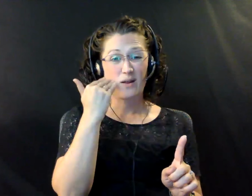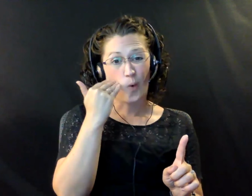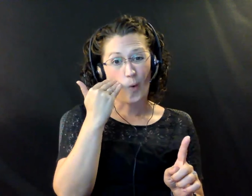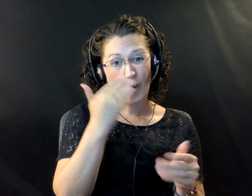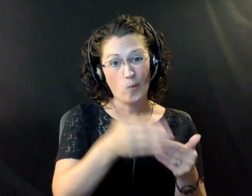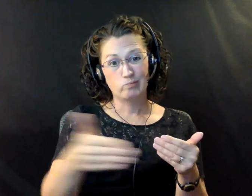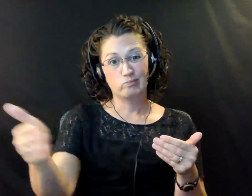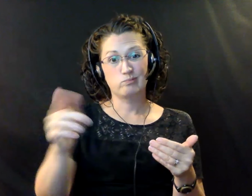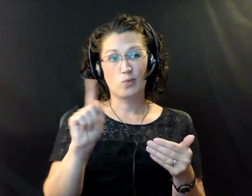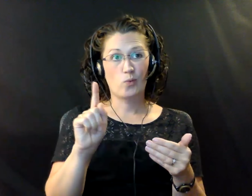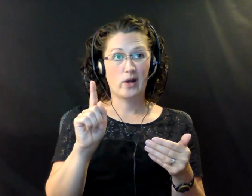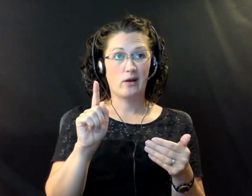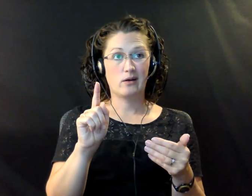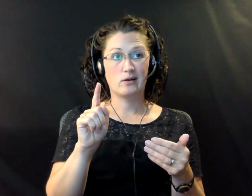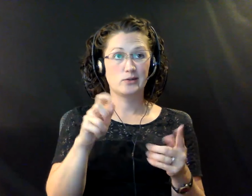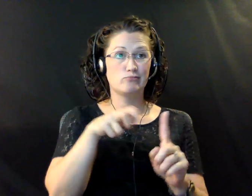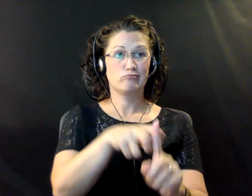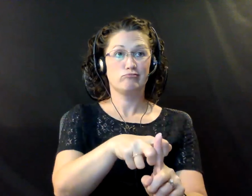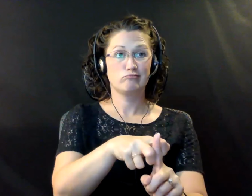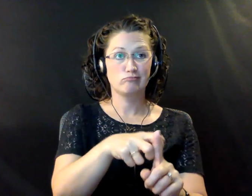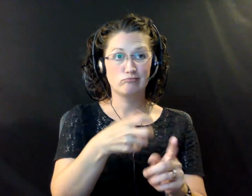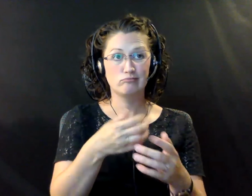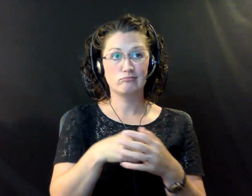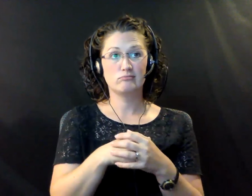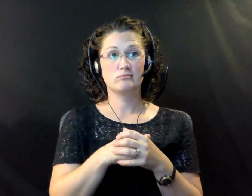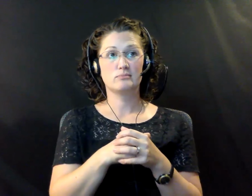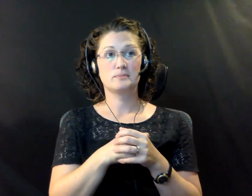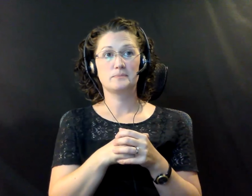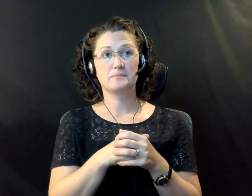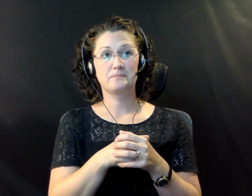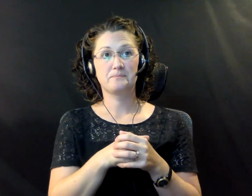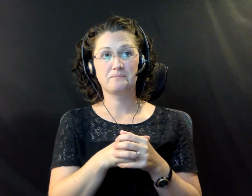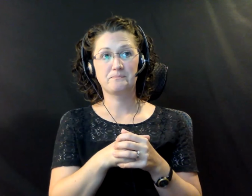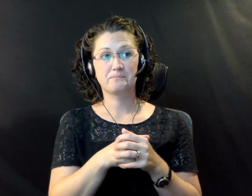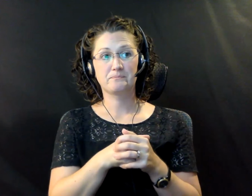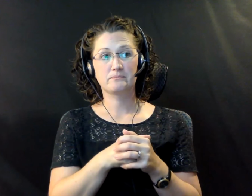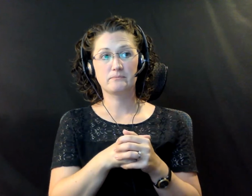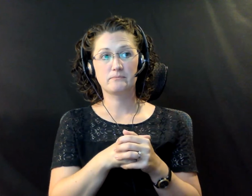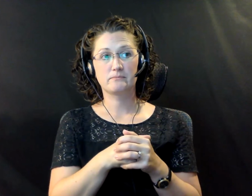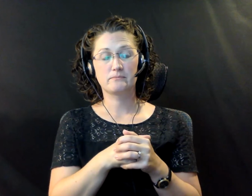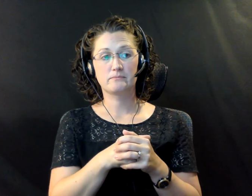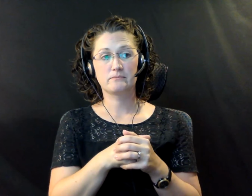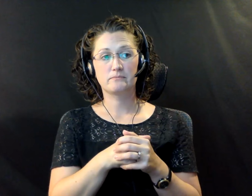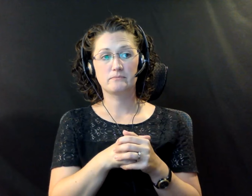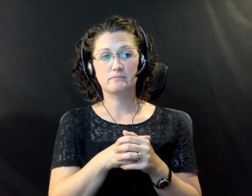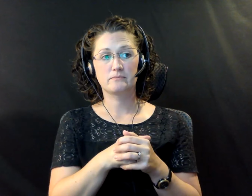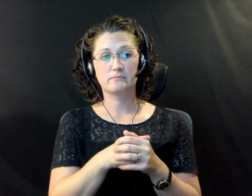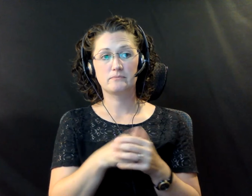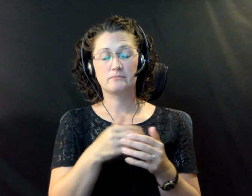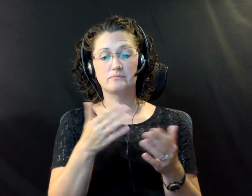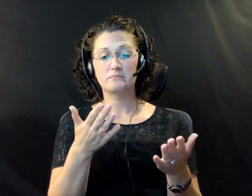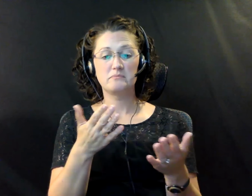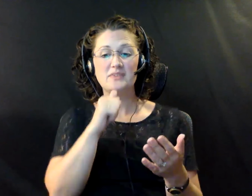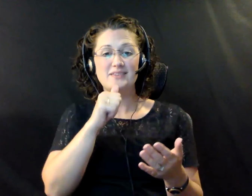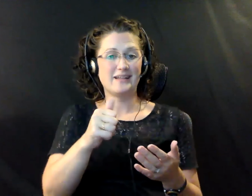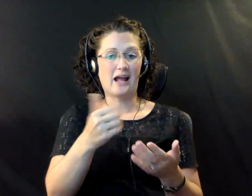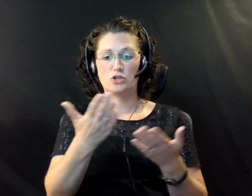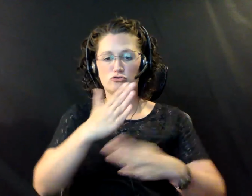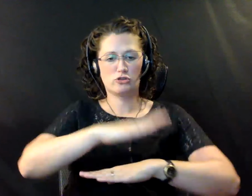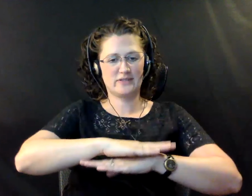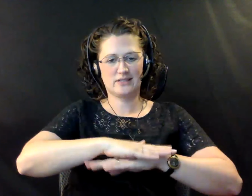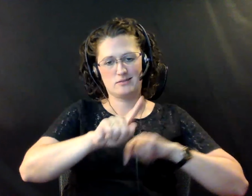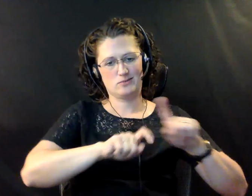those questions. Not, again, they're not the service desk questions, so on and so forth. We can help get